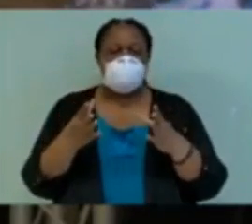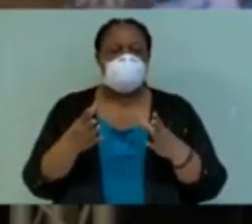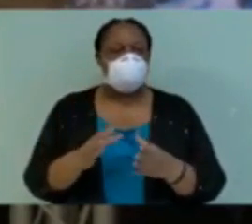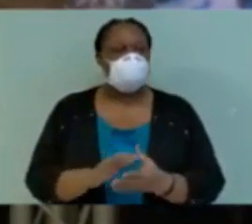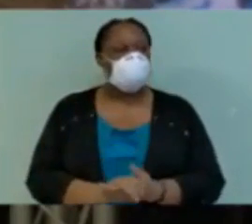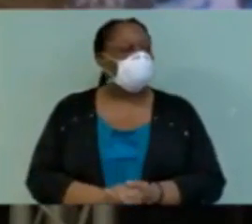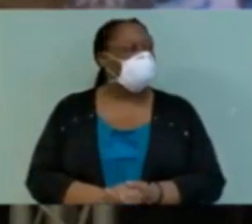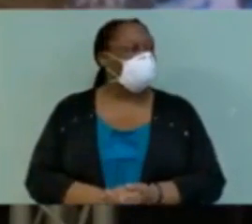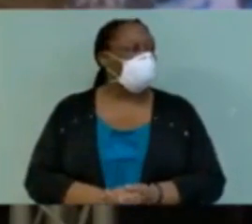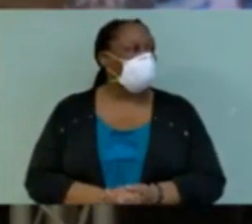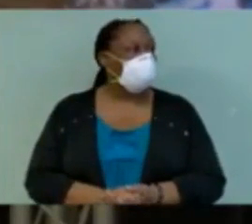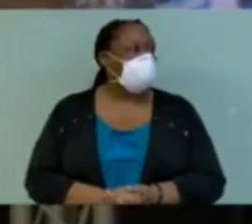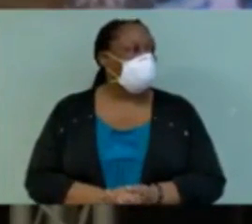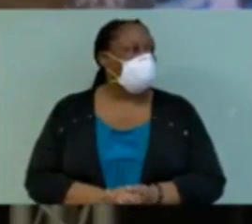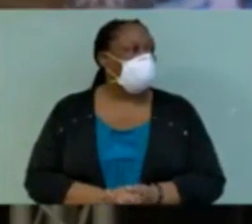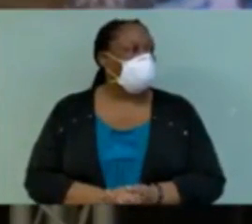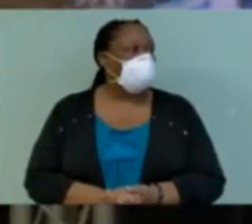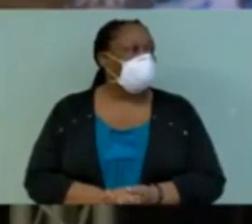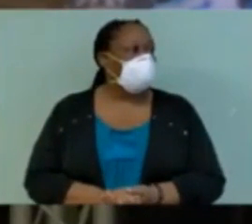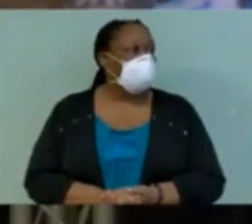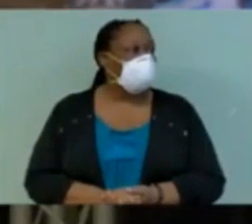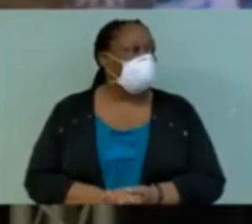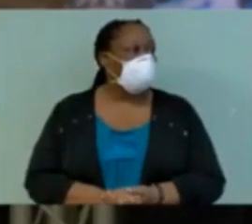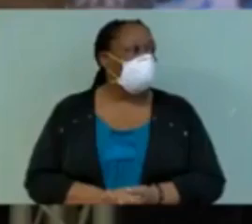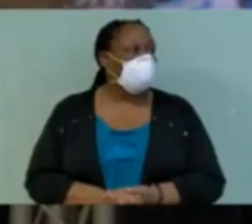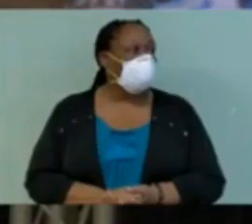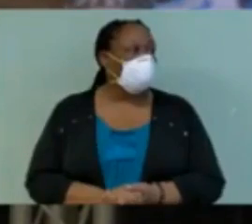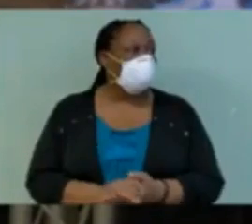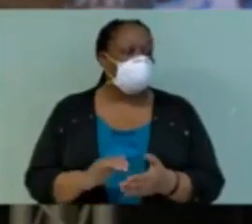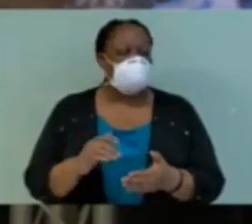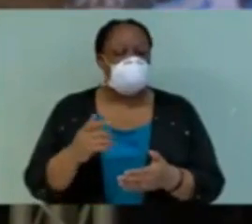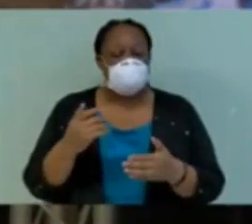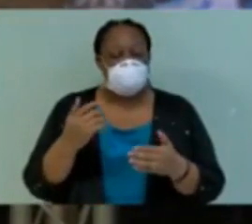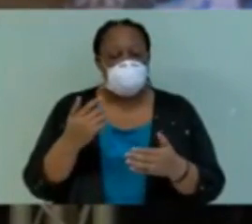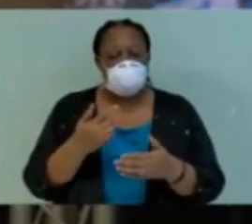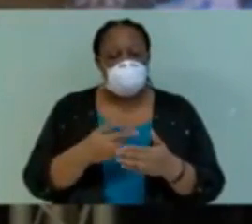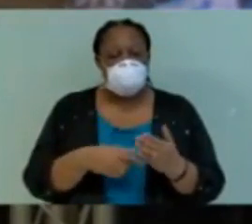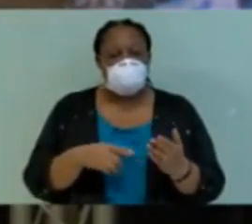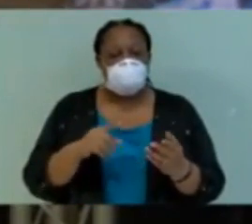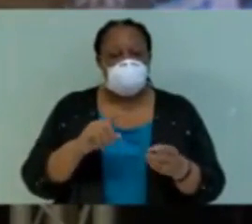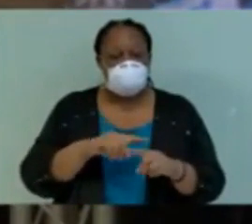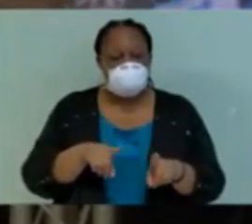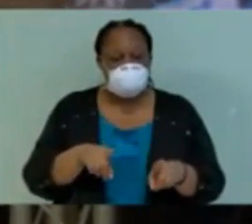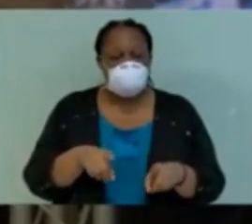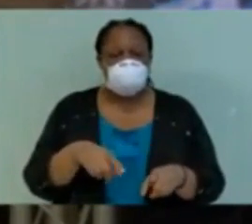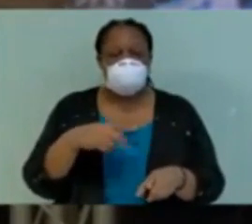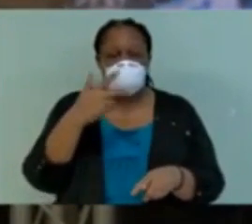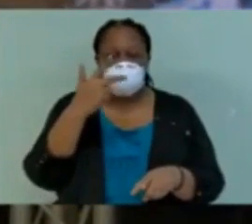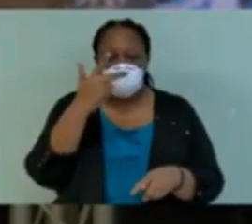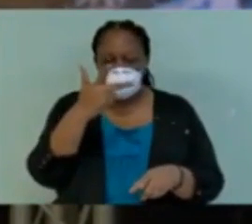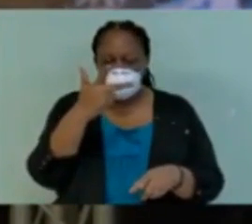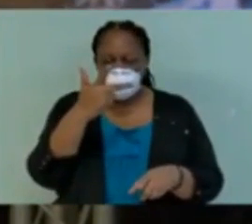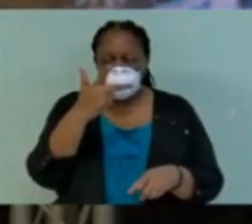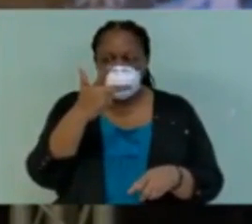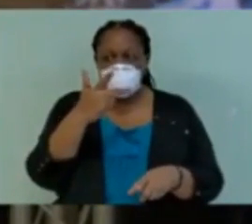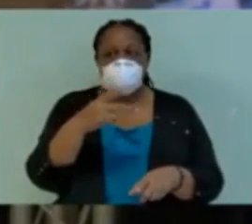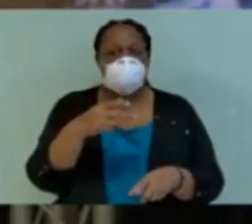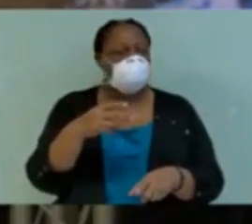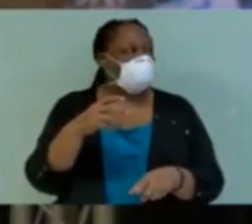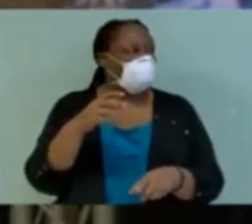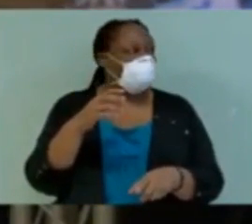I will begin my report, as usual, with arrests. For the past 24 hours, police have